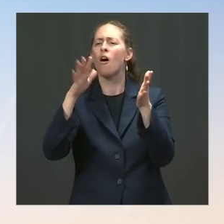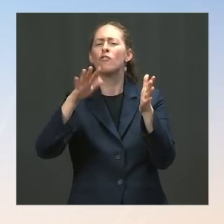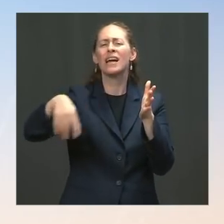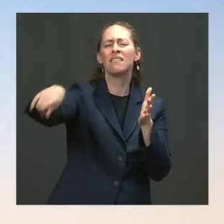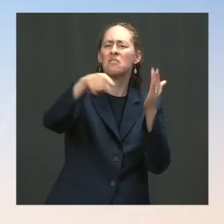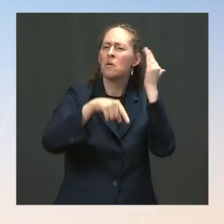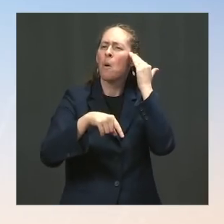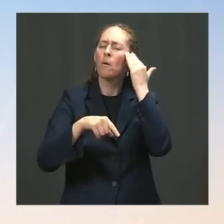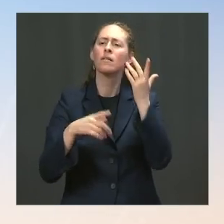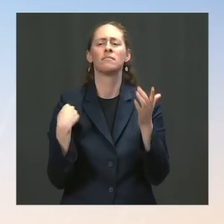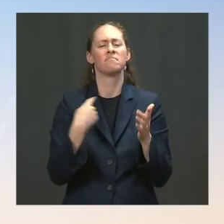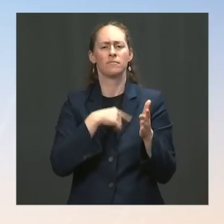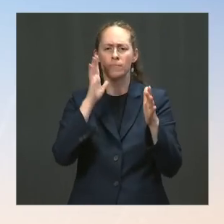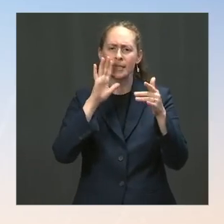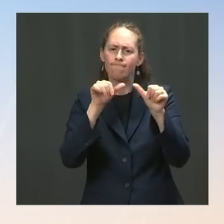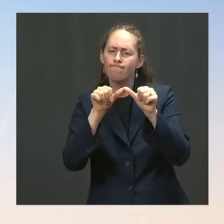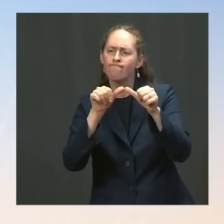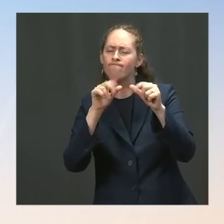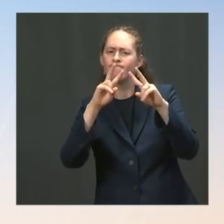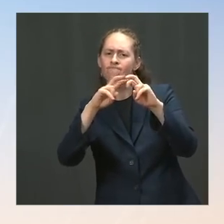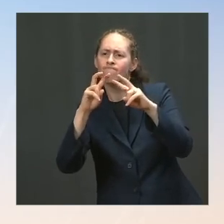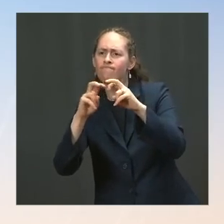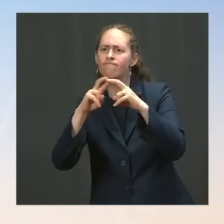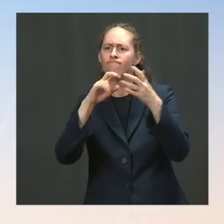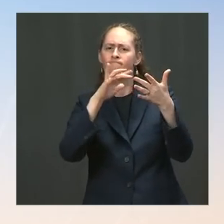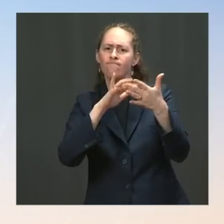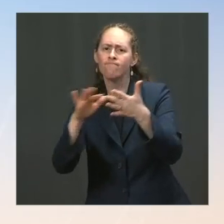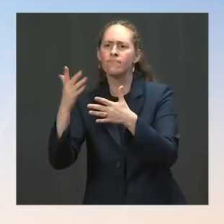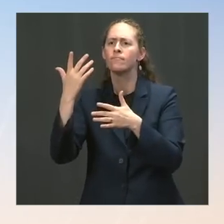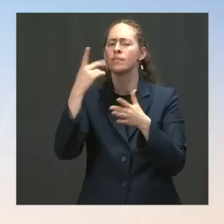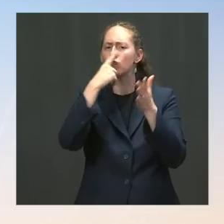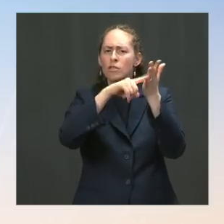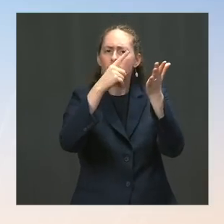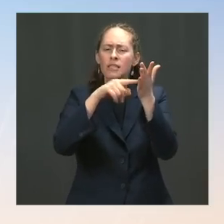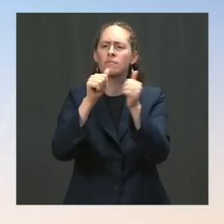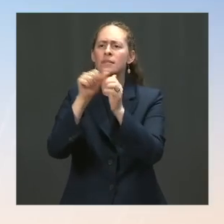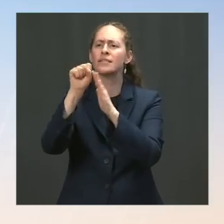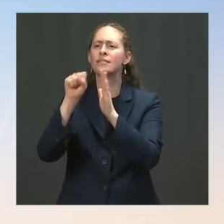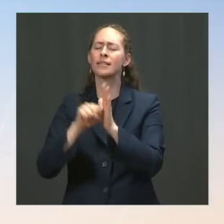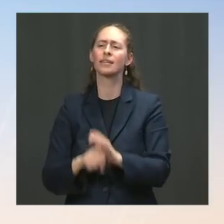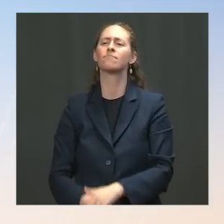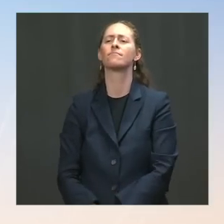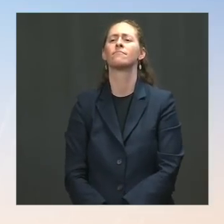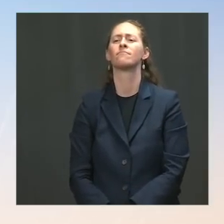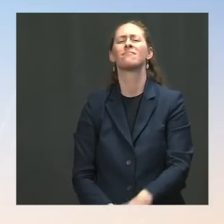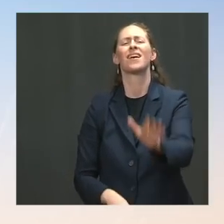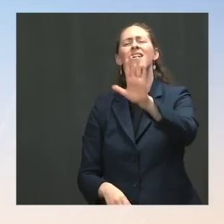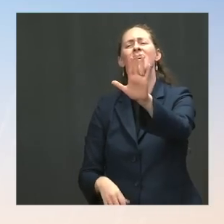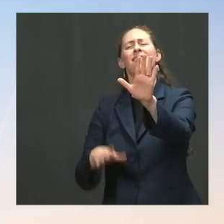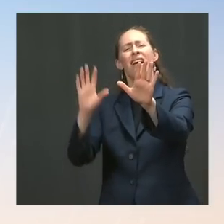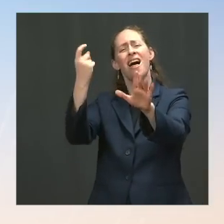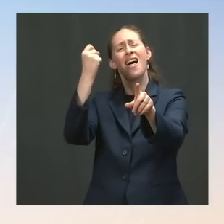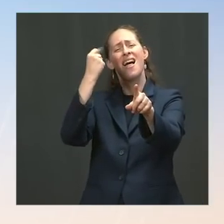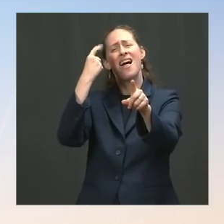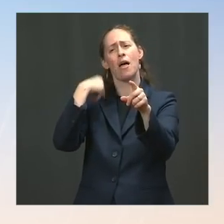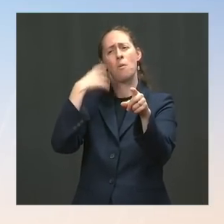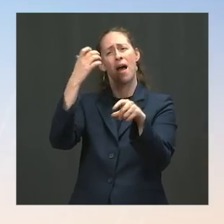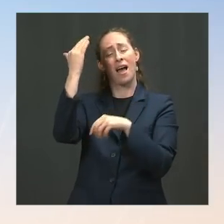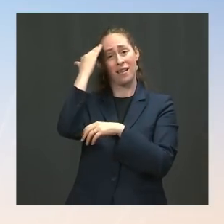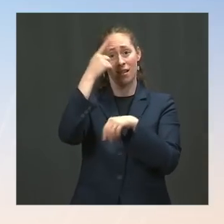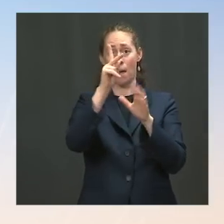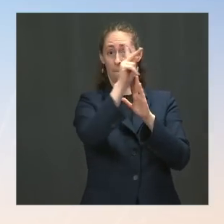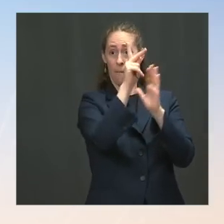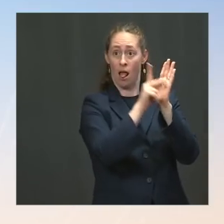it. We're going to continue to work with states. But I'm also looking at the policies that adults are putting in place that are putting students at risk. And I